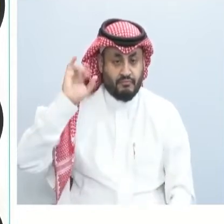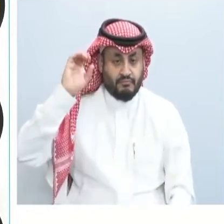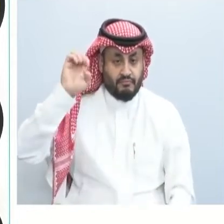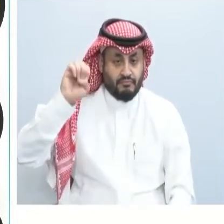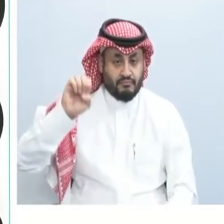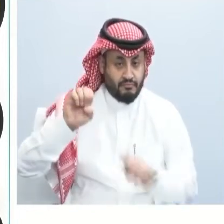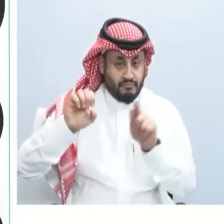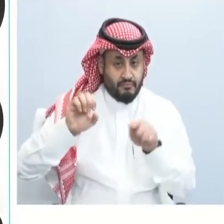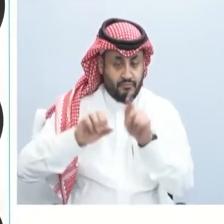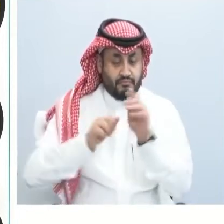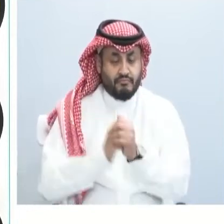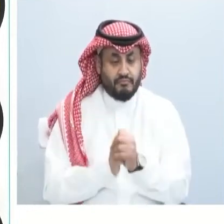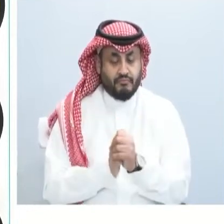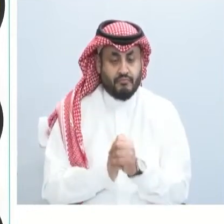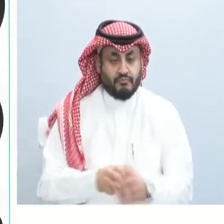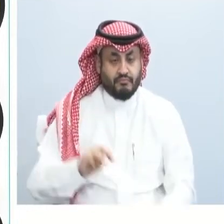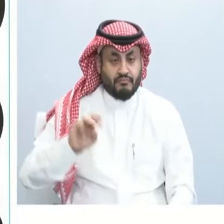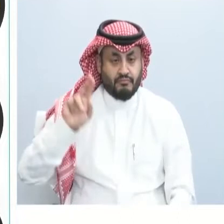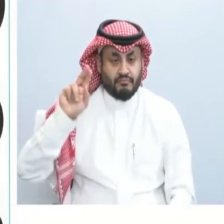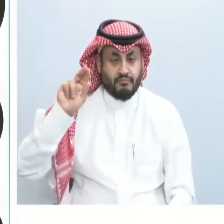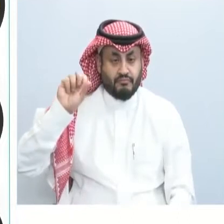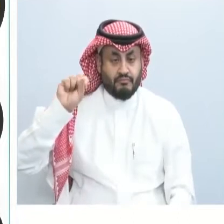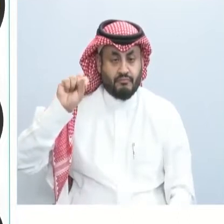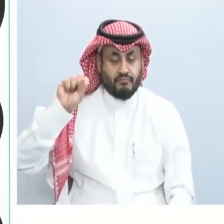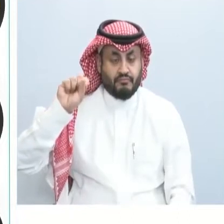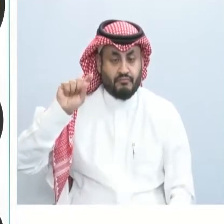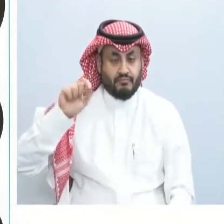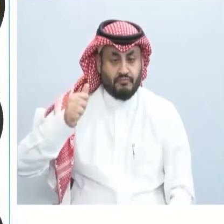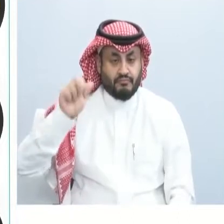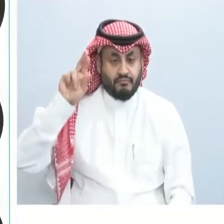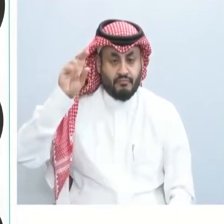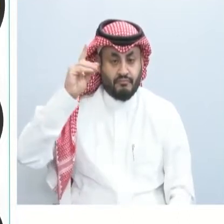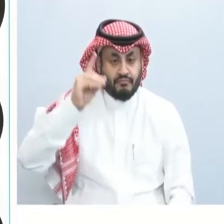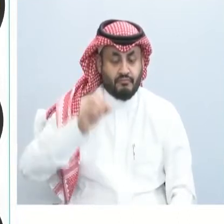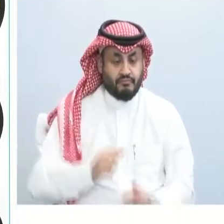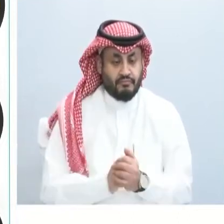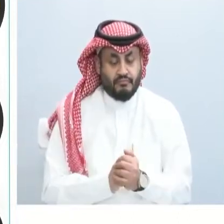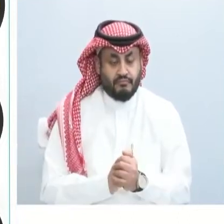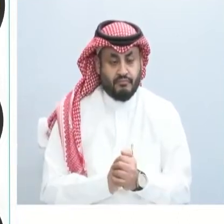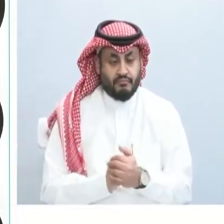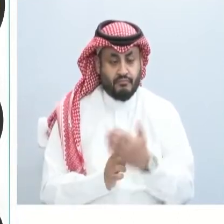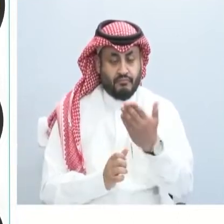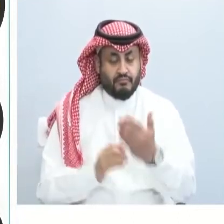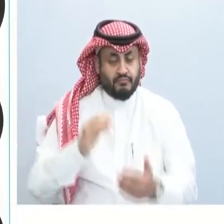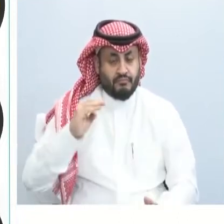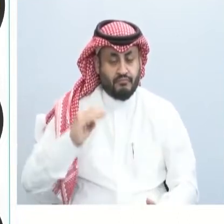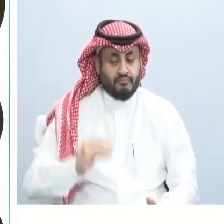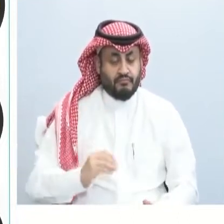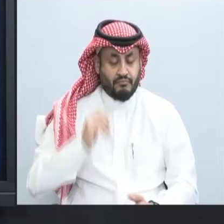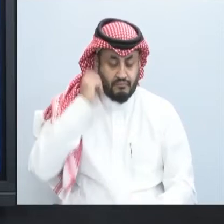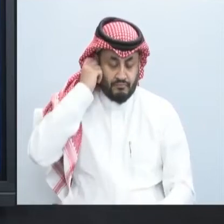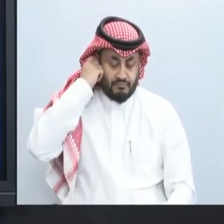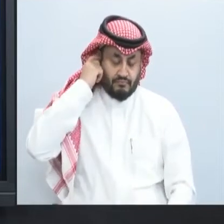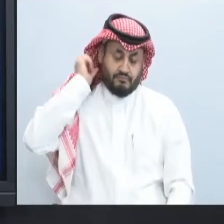some juice, but we didn't have any mustard. So this is, or this